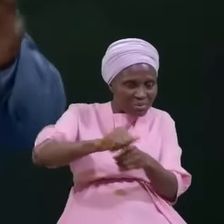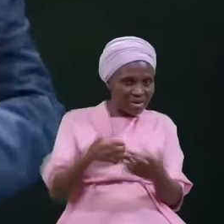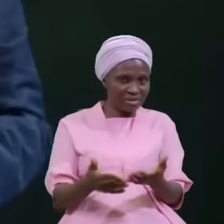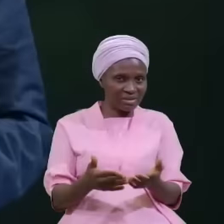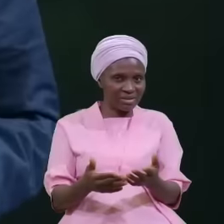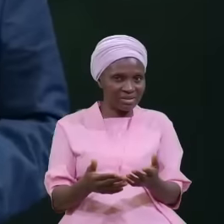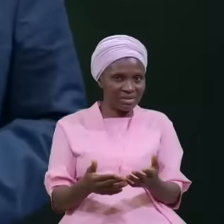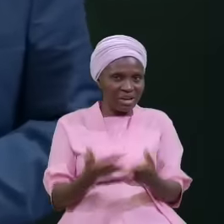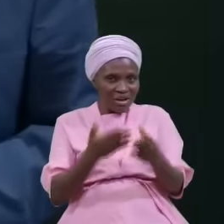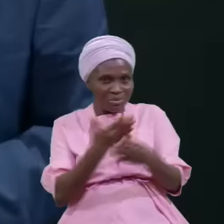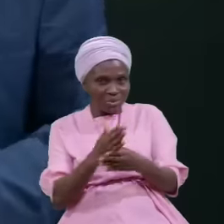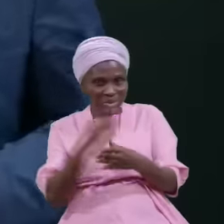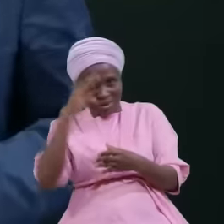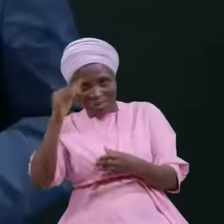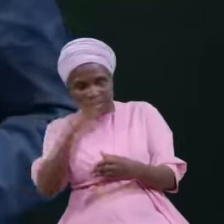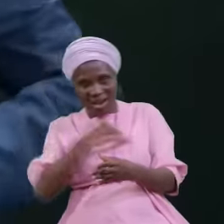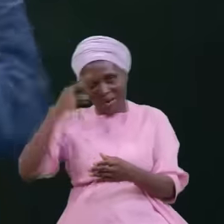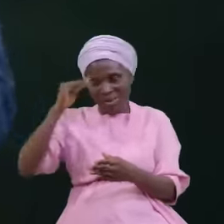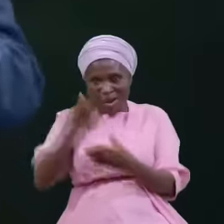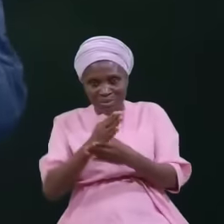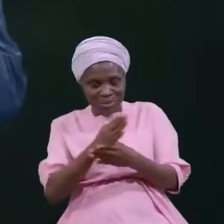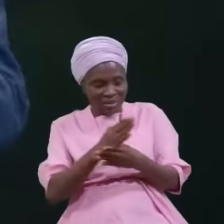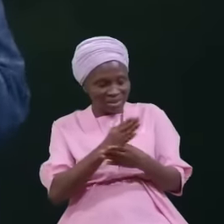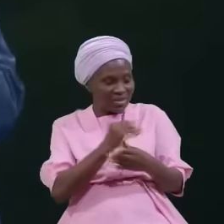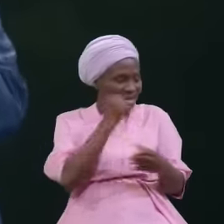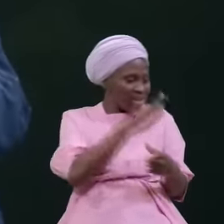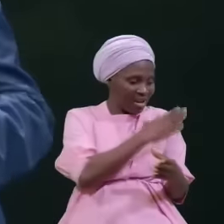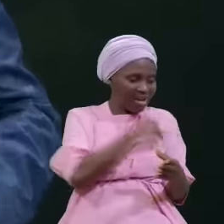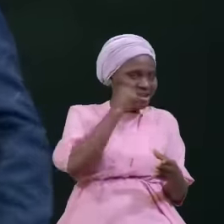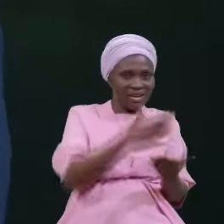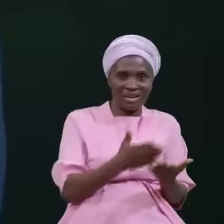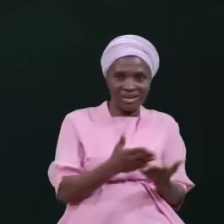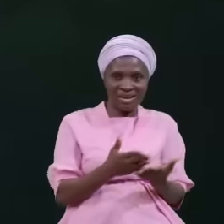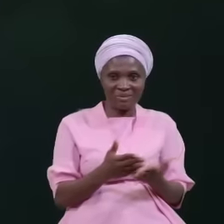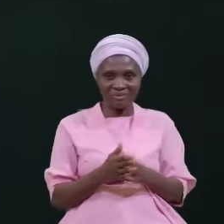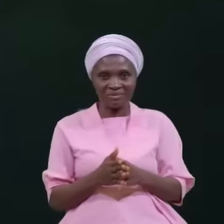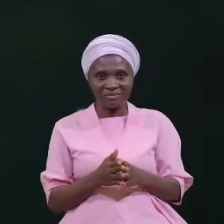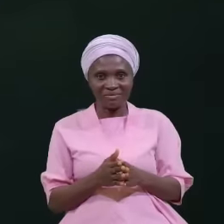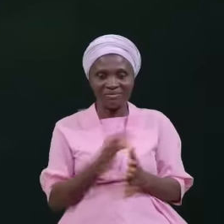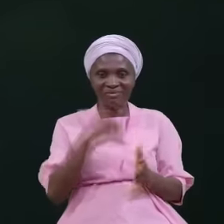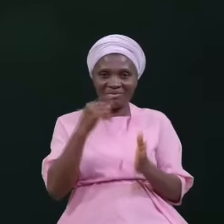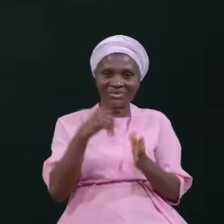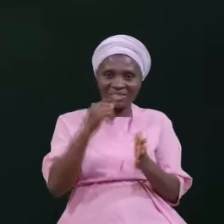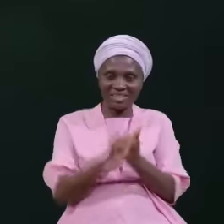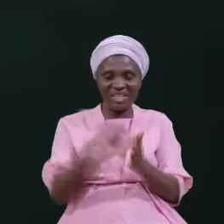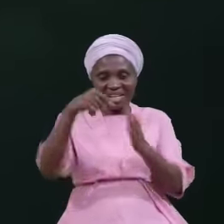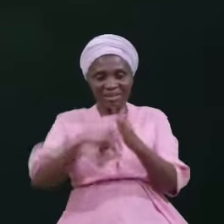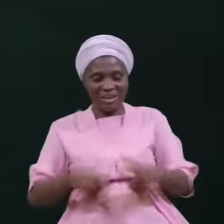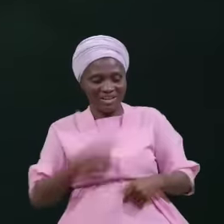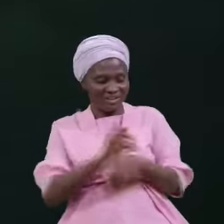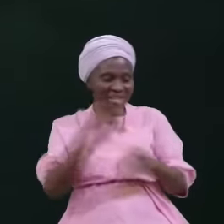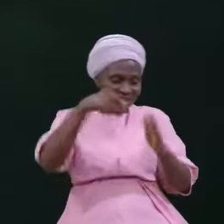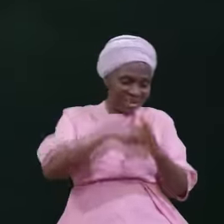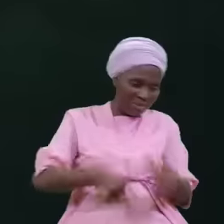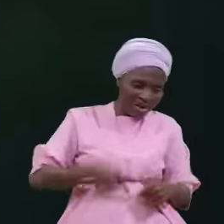between boys and girls. I will just mention deeper life, deeper life, deeper life. There are a lot